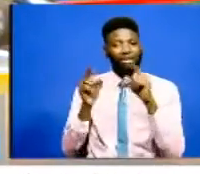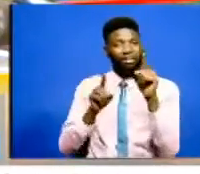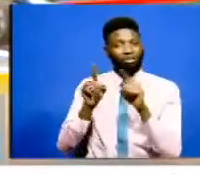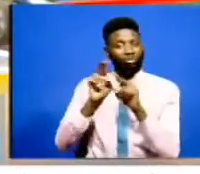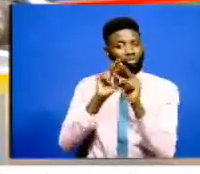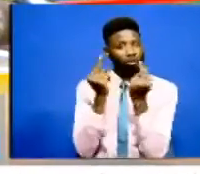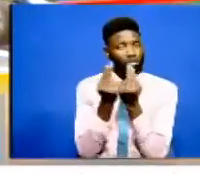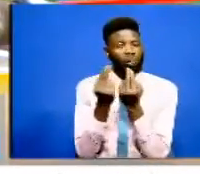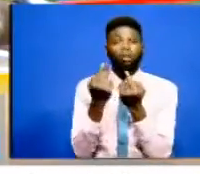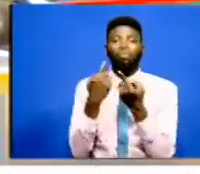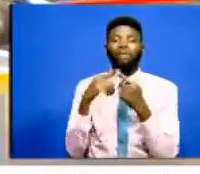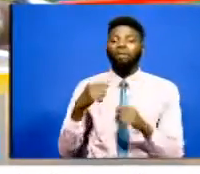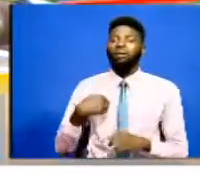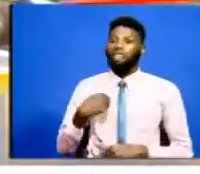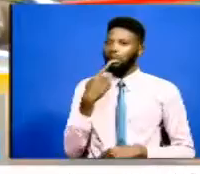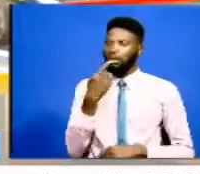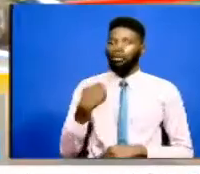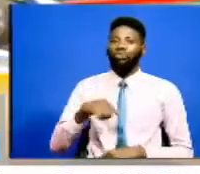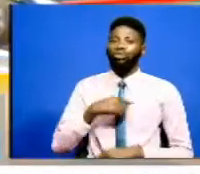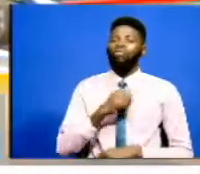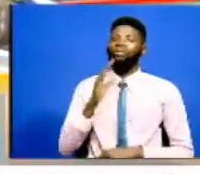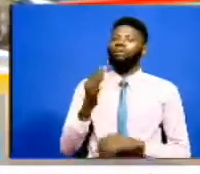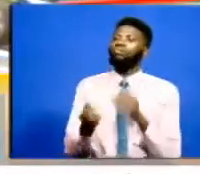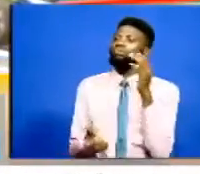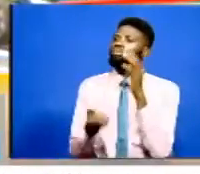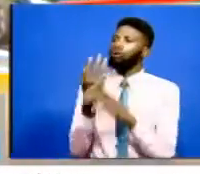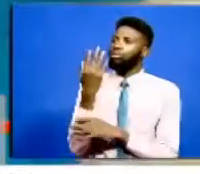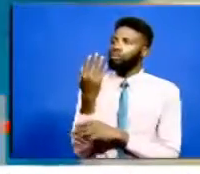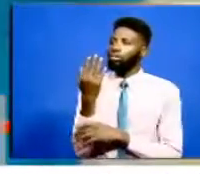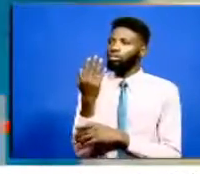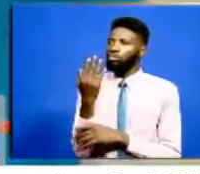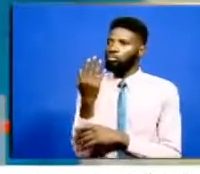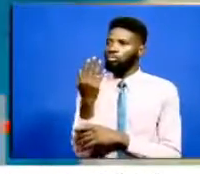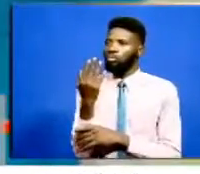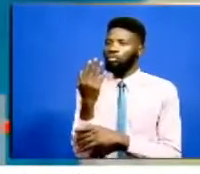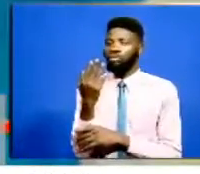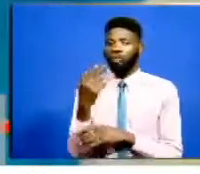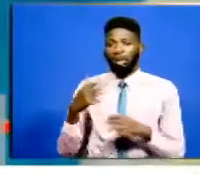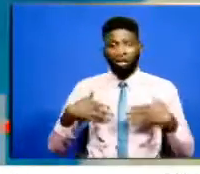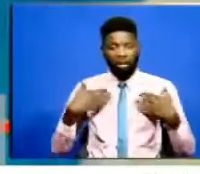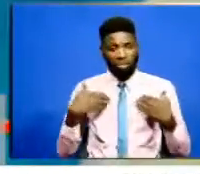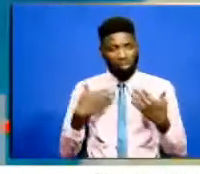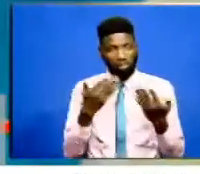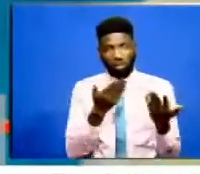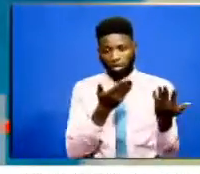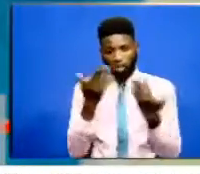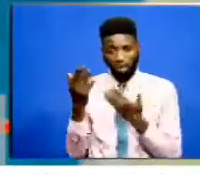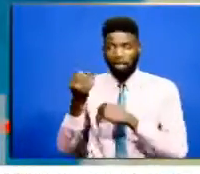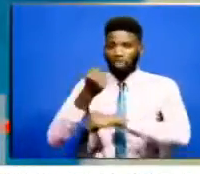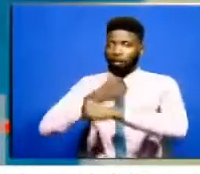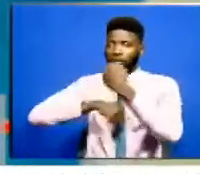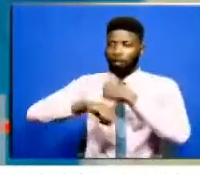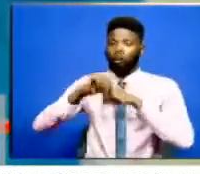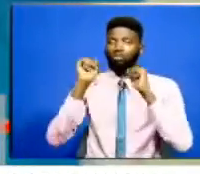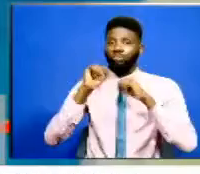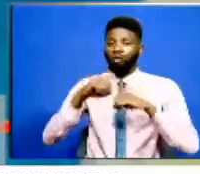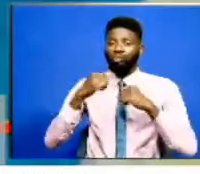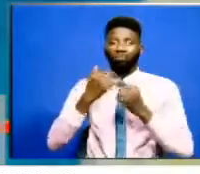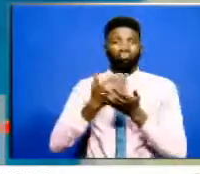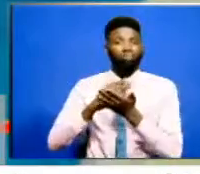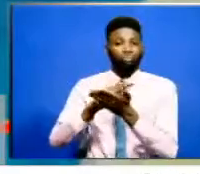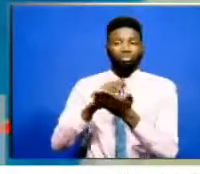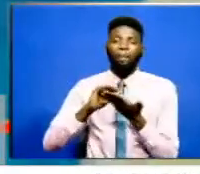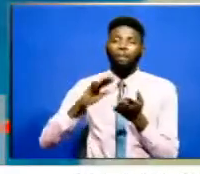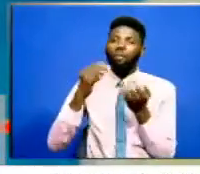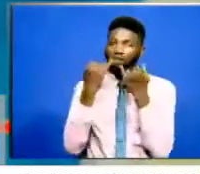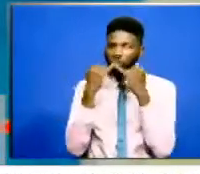be launching electric motors. We will be happy, really, to have you during this event so that we can share more